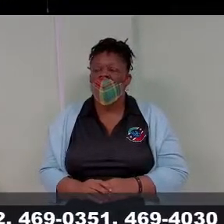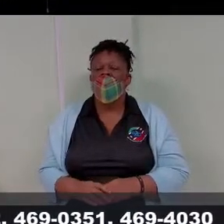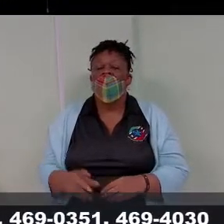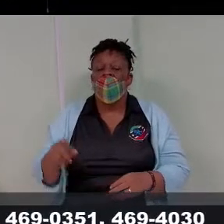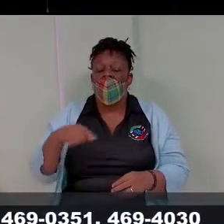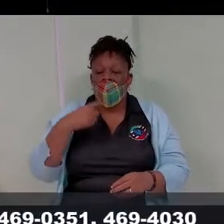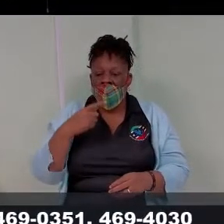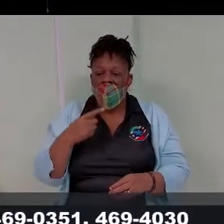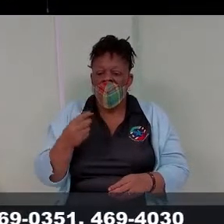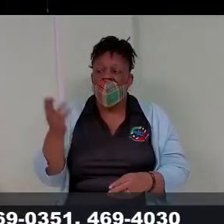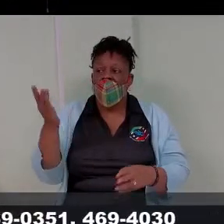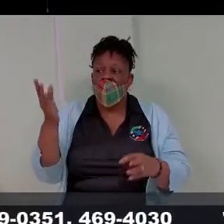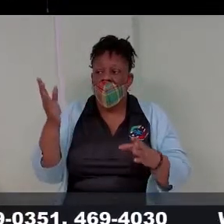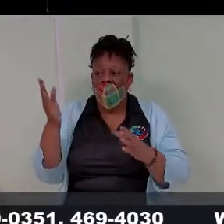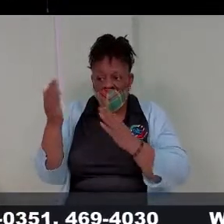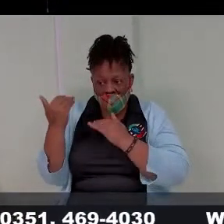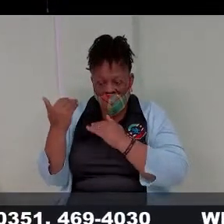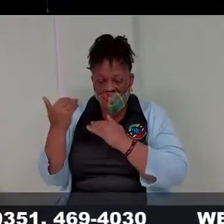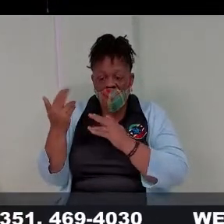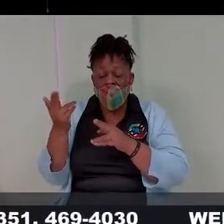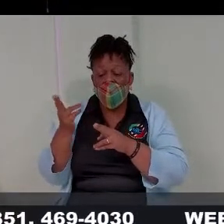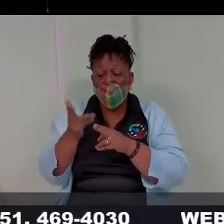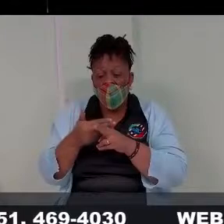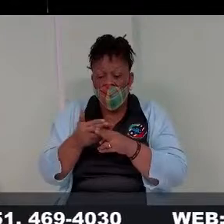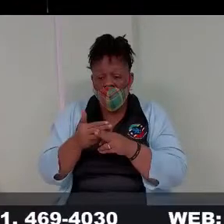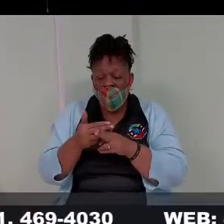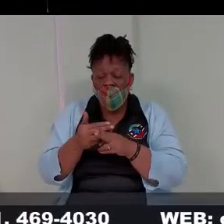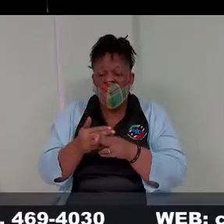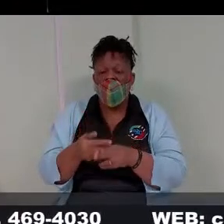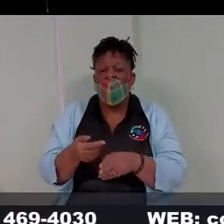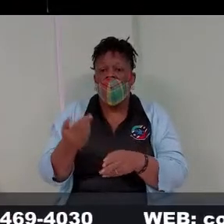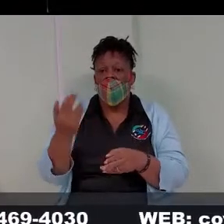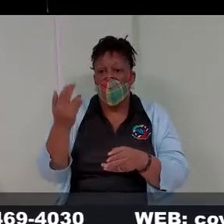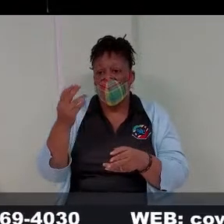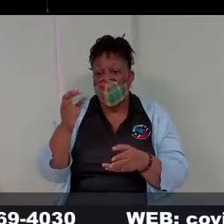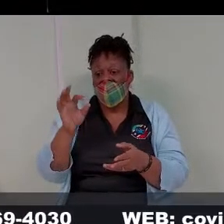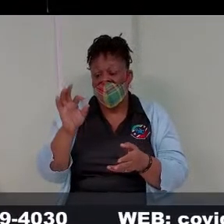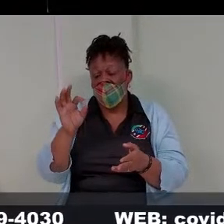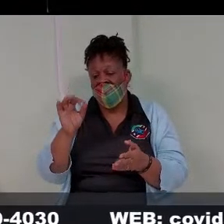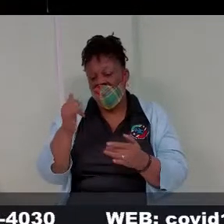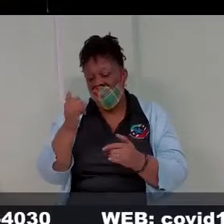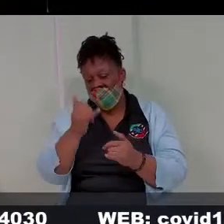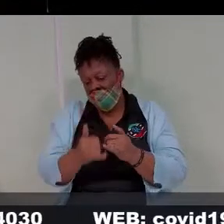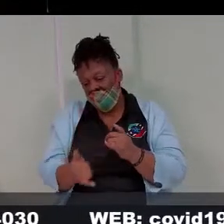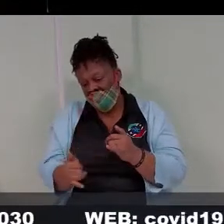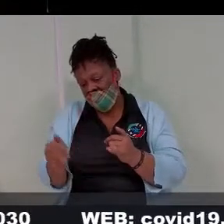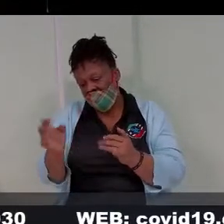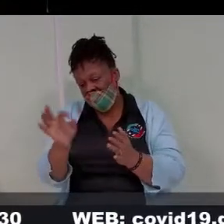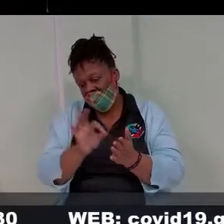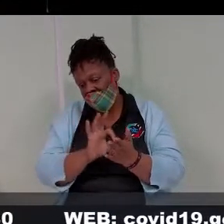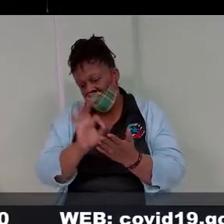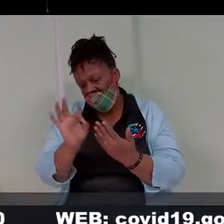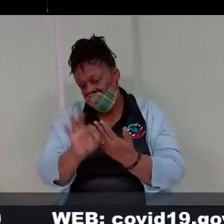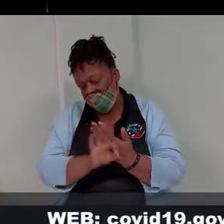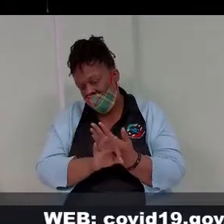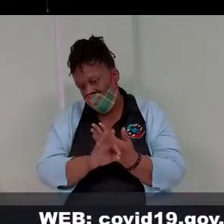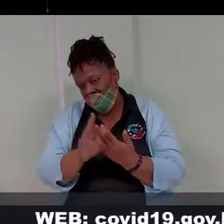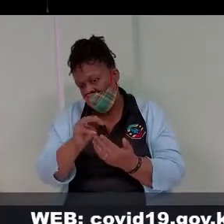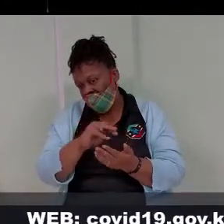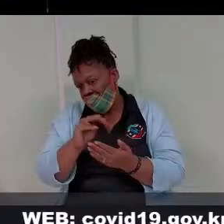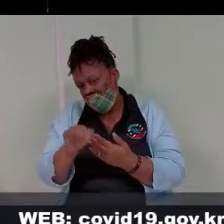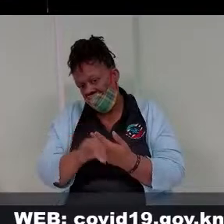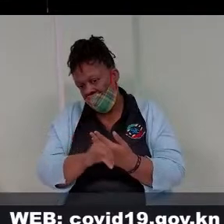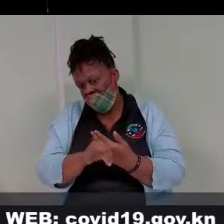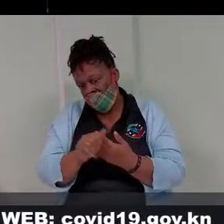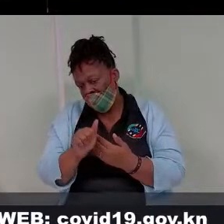getting these supplies within this first quarter and the latter part of the next quarter. And so we have